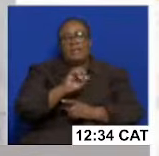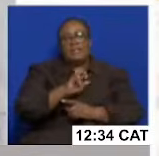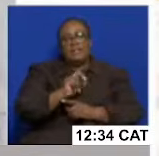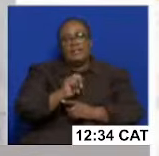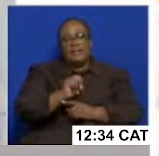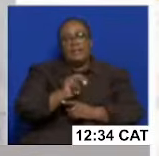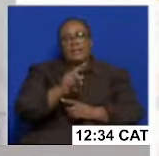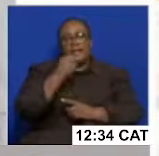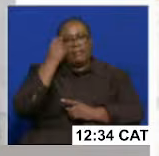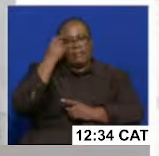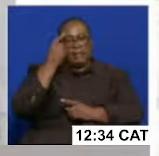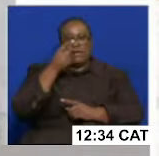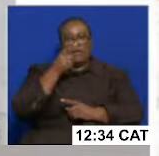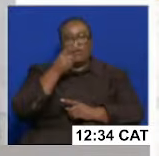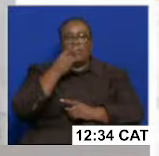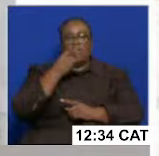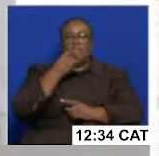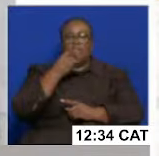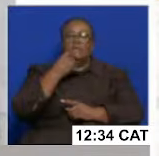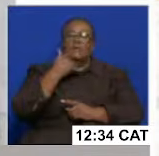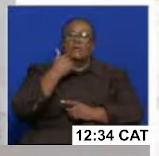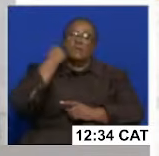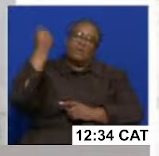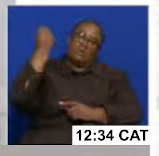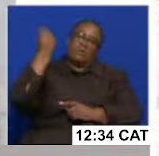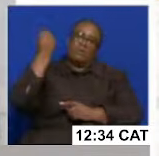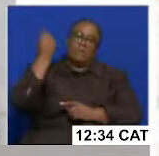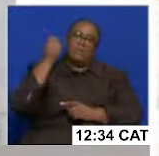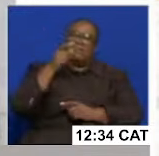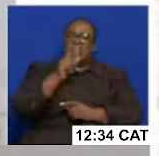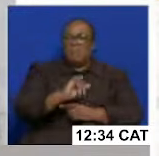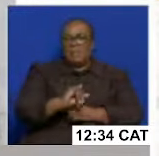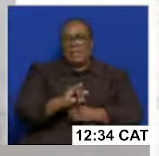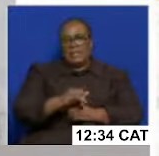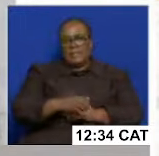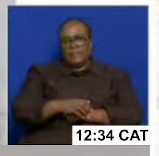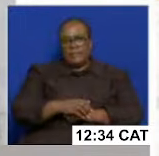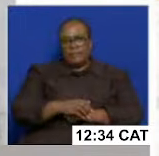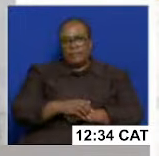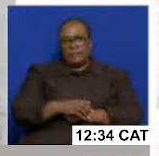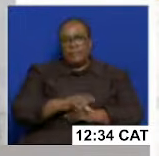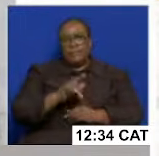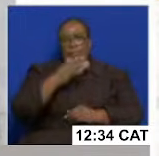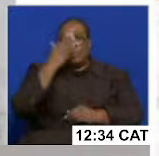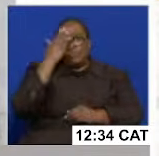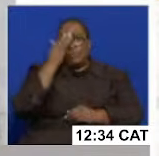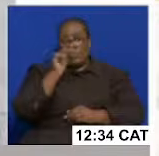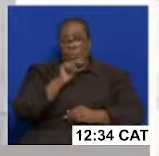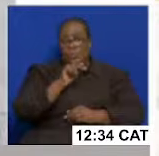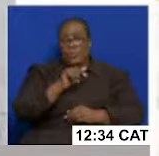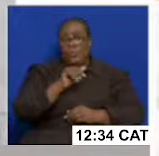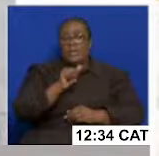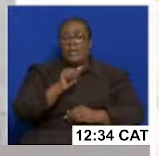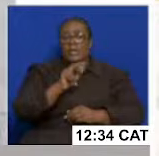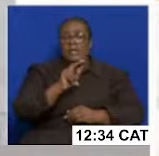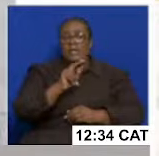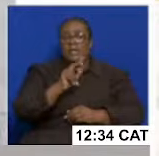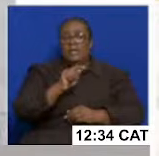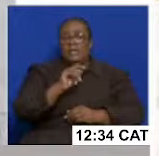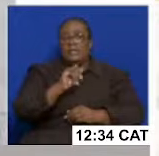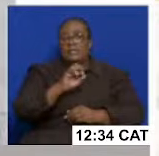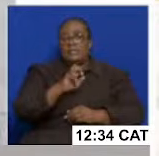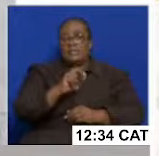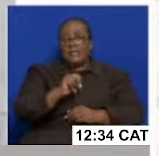life. It's bad. Do you know, is that a reference to Etienne van der Walt, who you met at Nando's that day? Nando's on